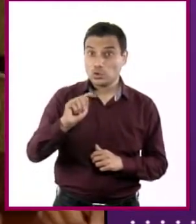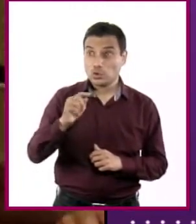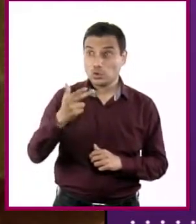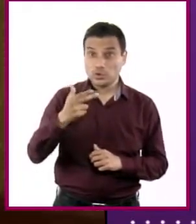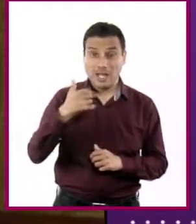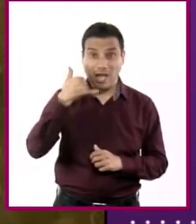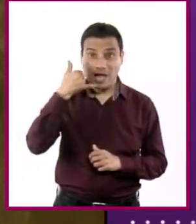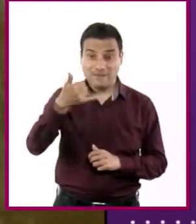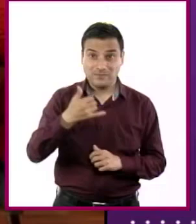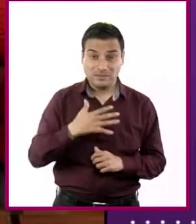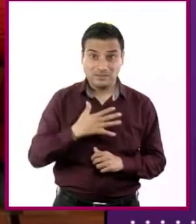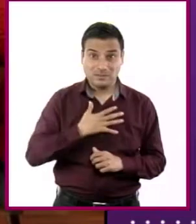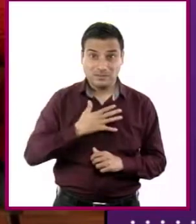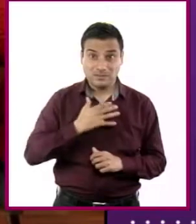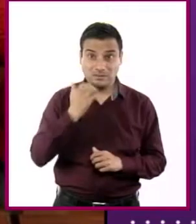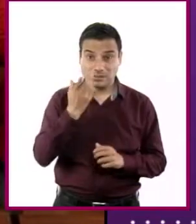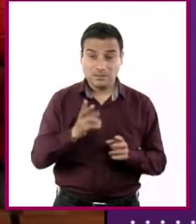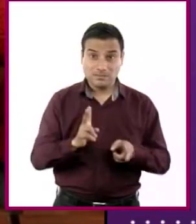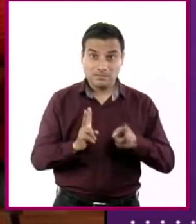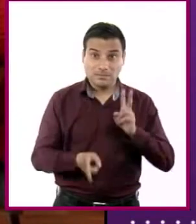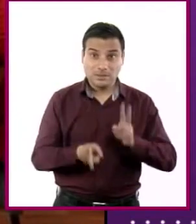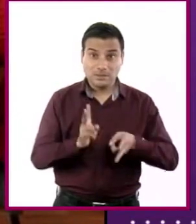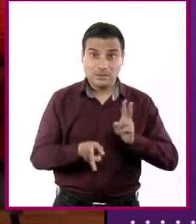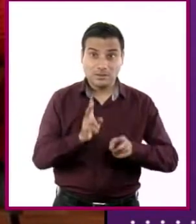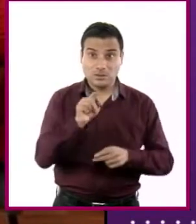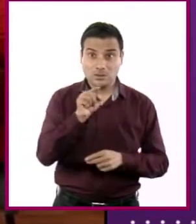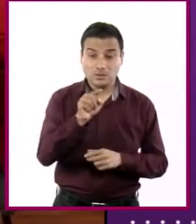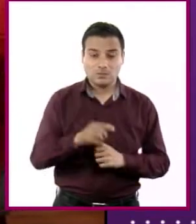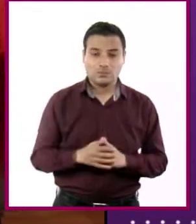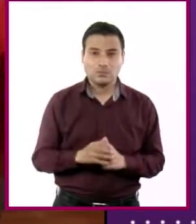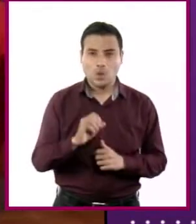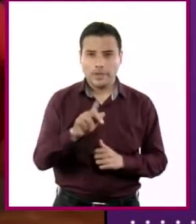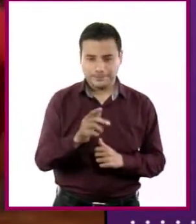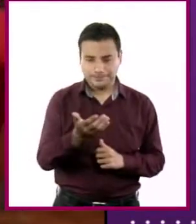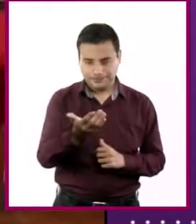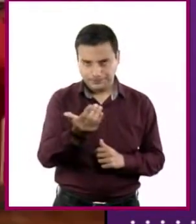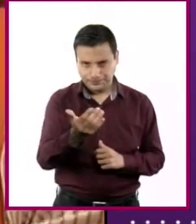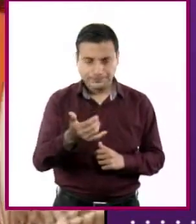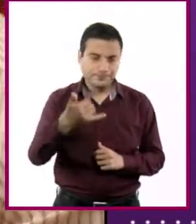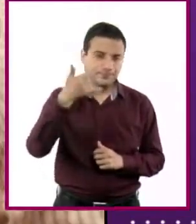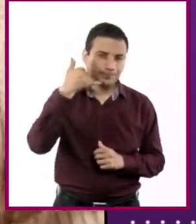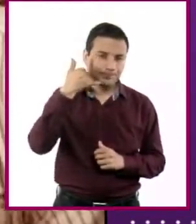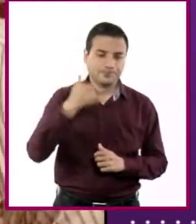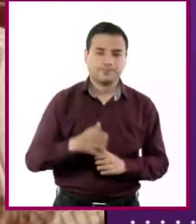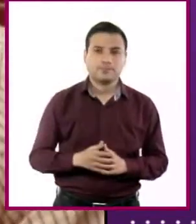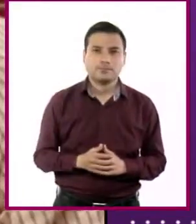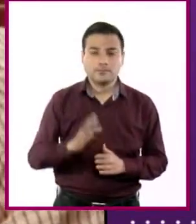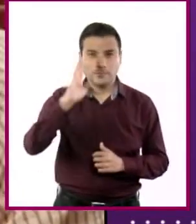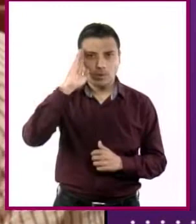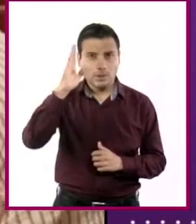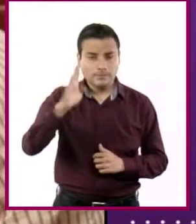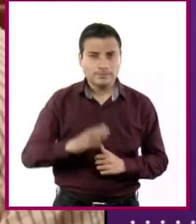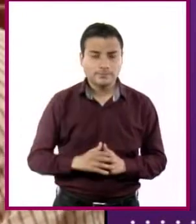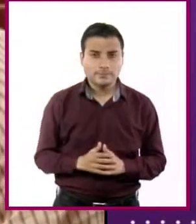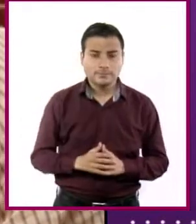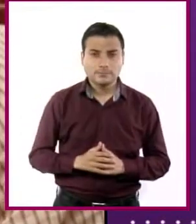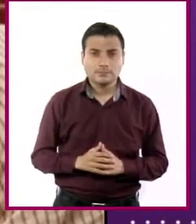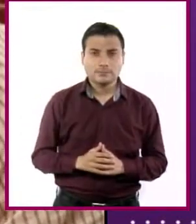Oh? He wants to speak to you. Give me the phone, please. Hello, Toot.